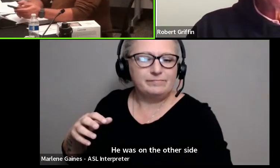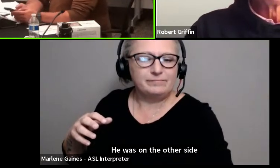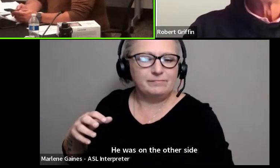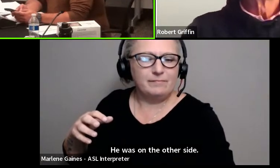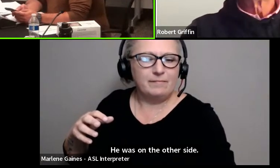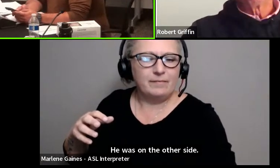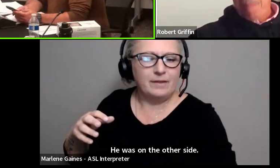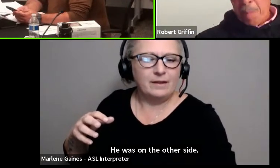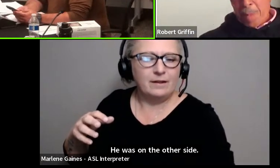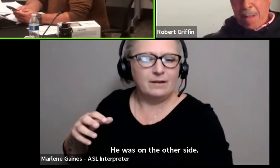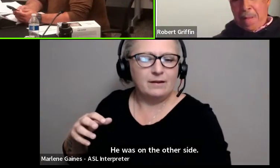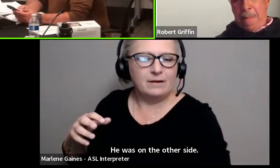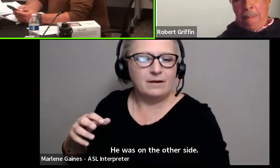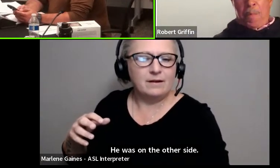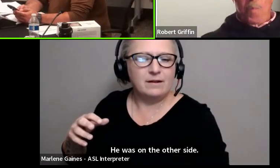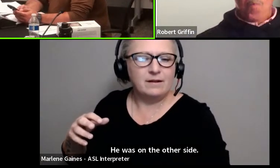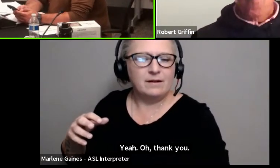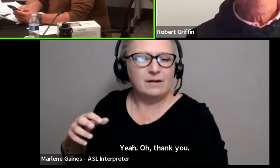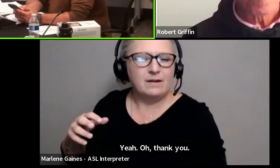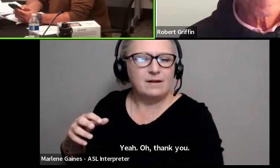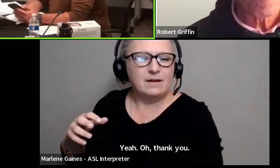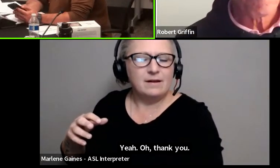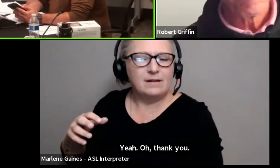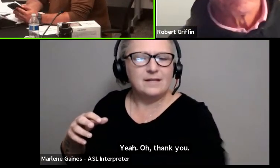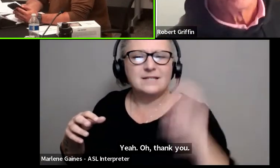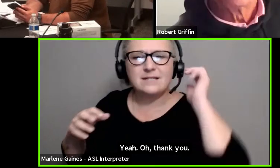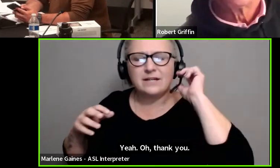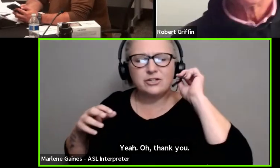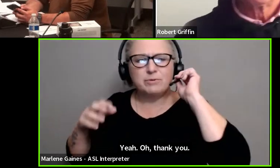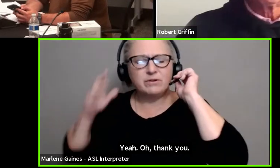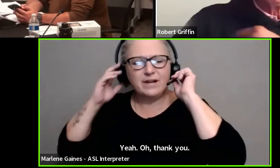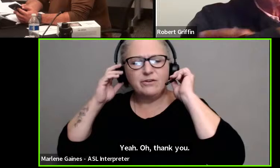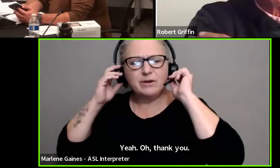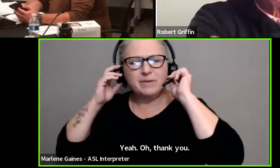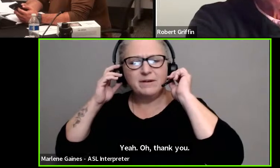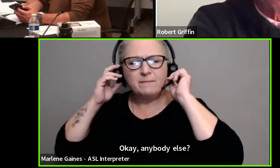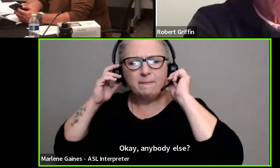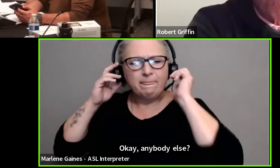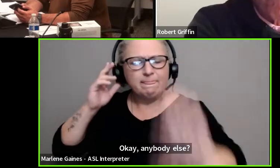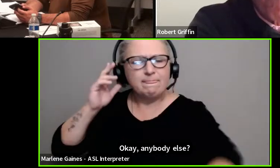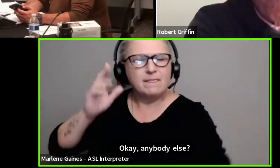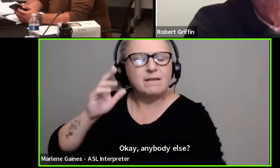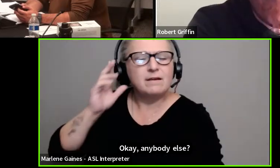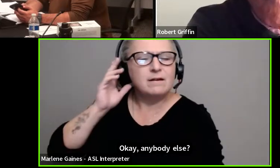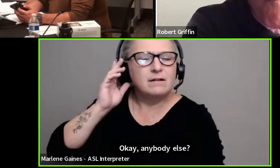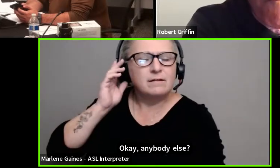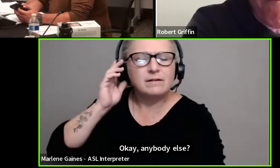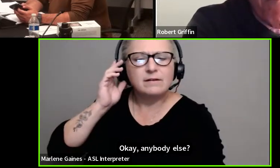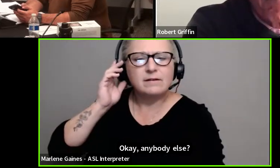Oh, thank you. Okay, anybody else? This is the interpreter. Can you hear me?